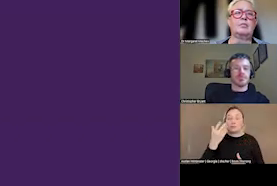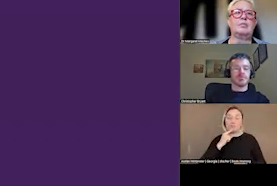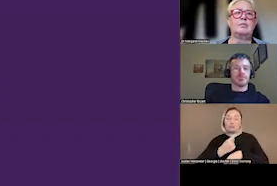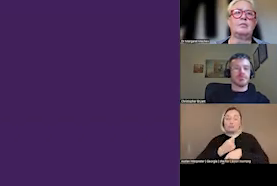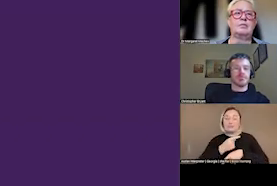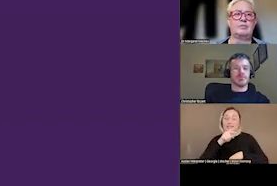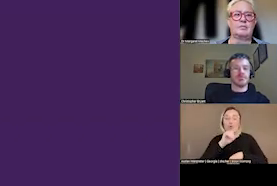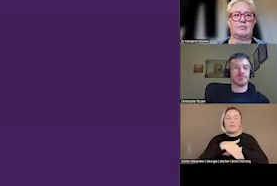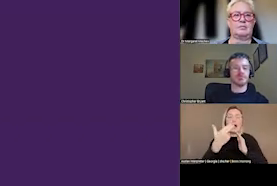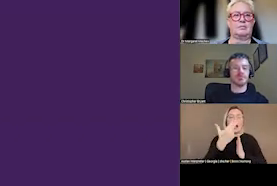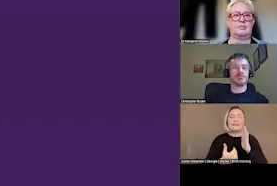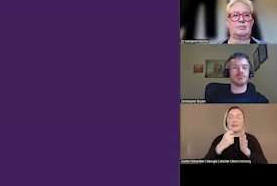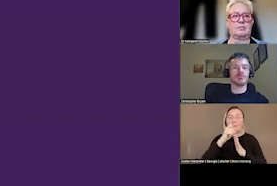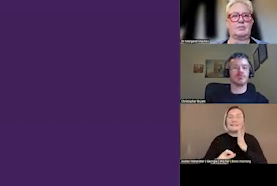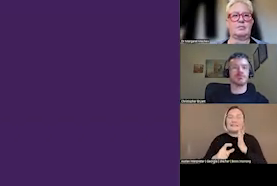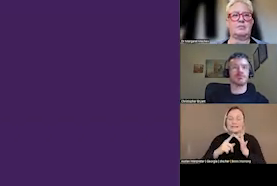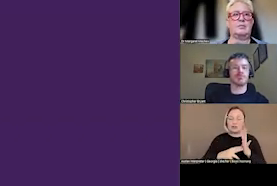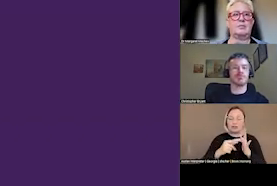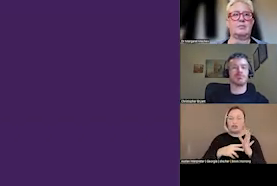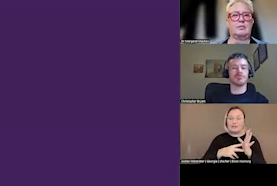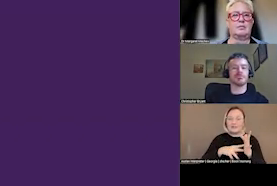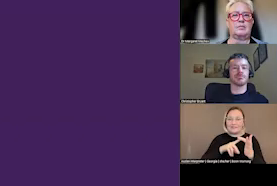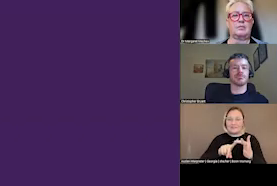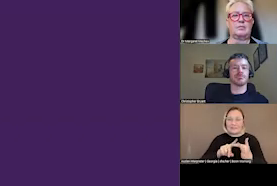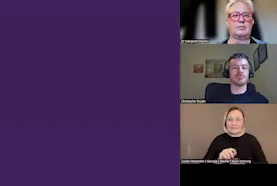about the Arts and Disability Initiatives.